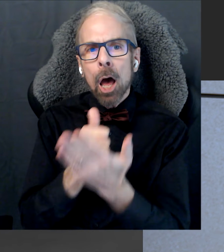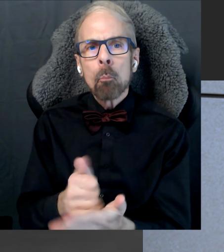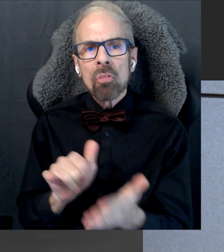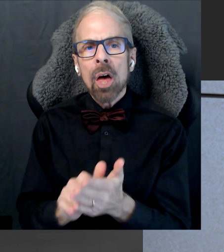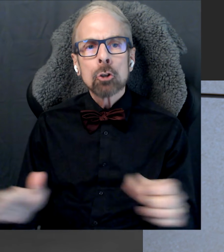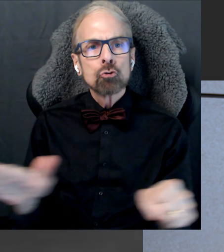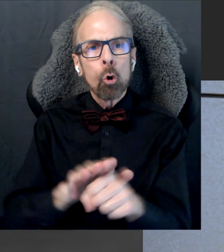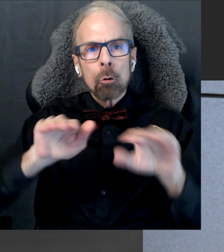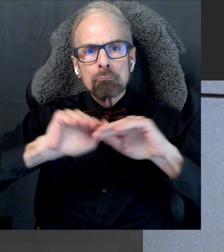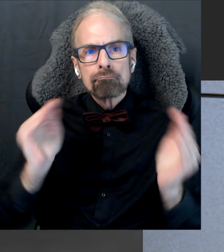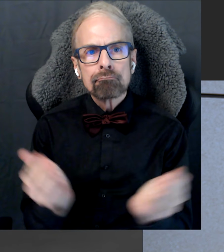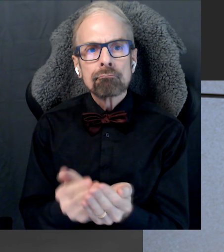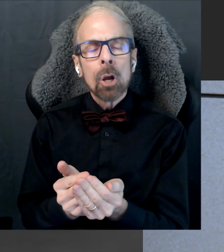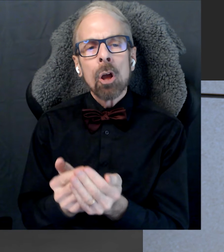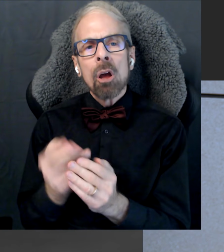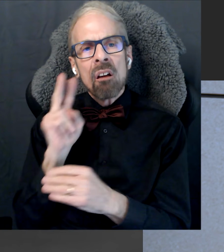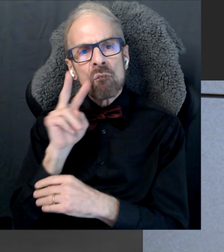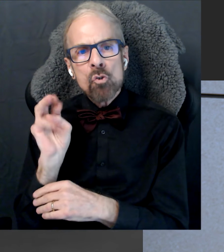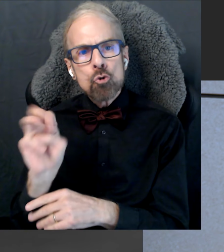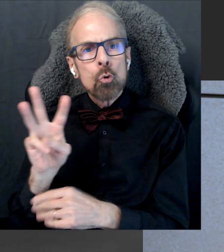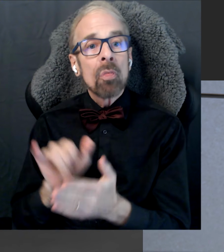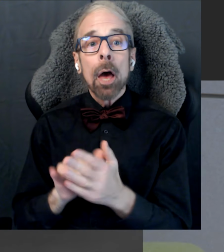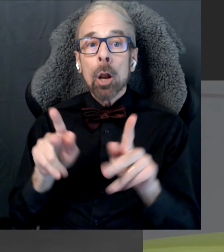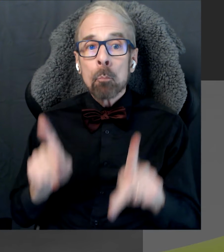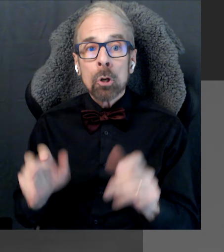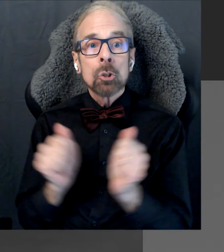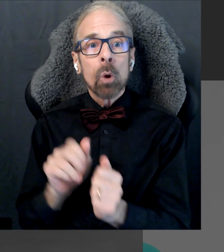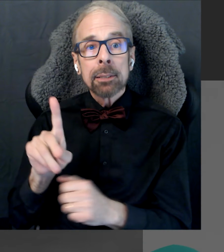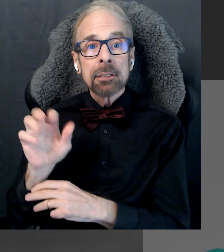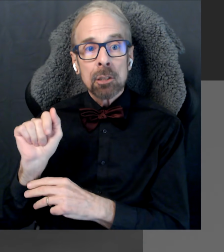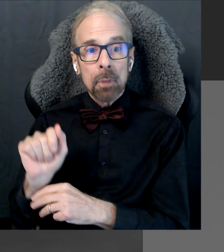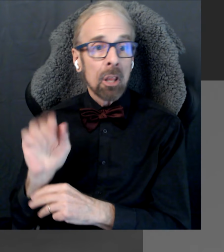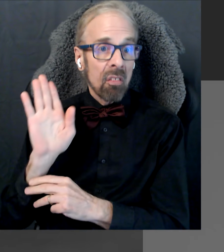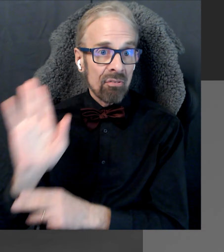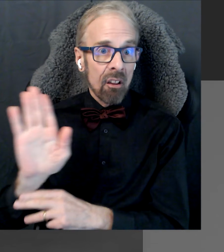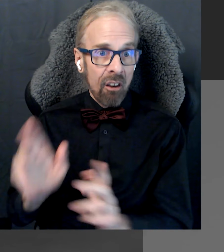that holistic view of a person with a disability's life.